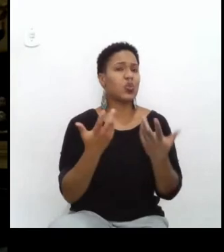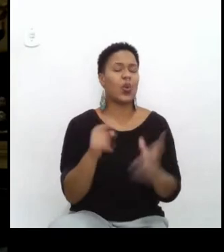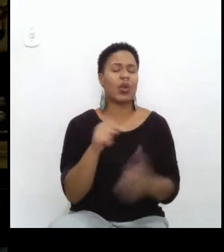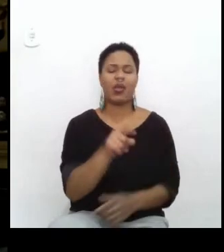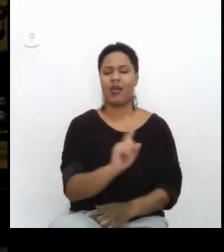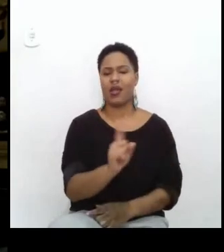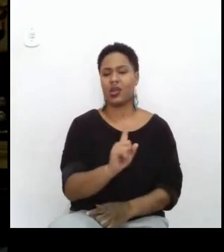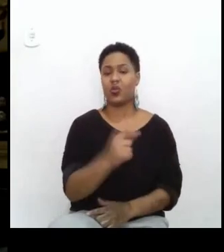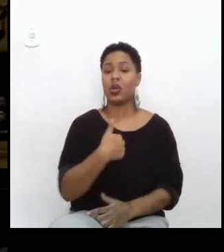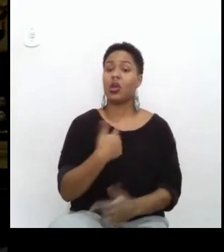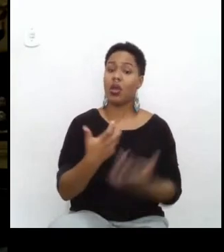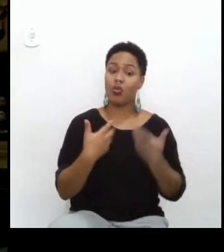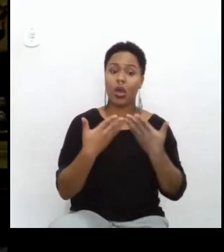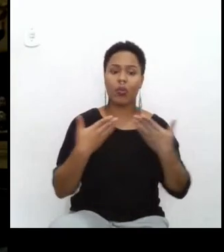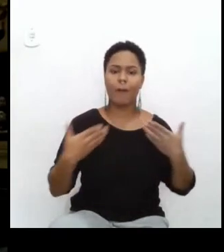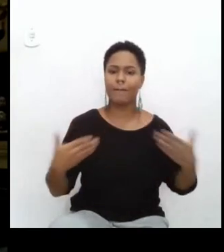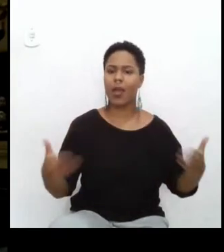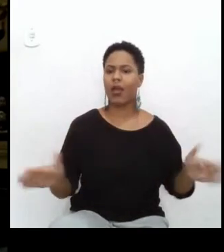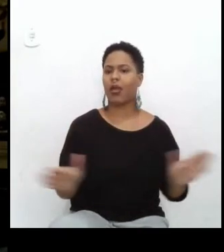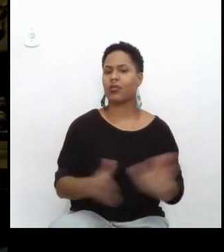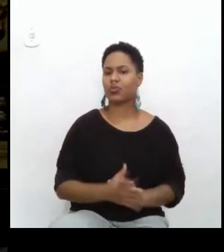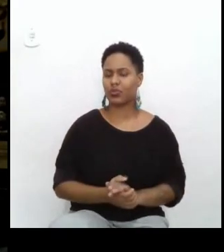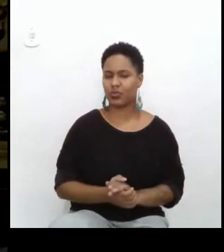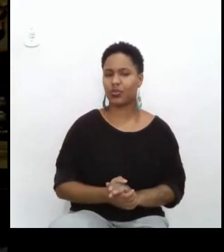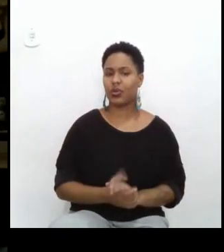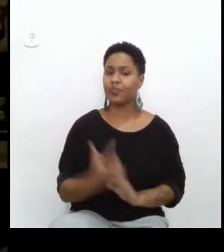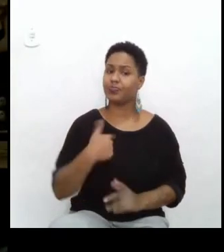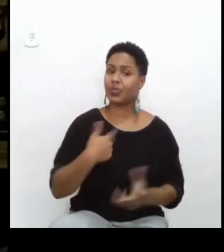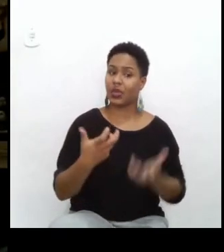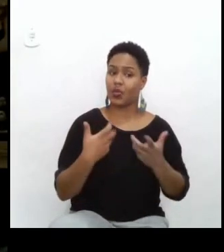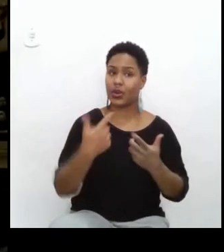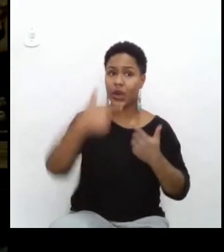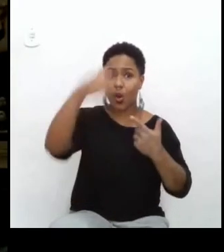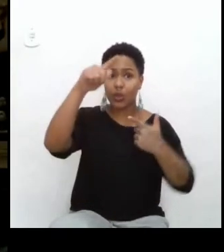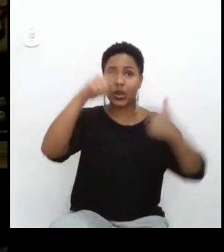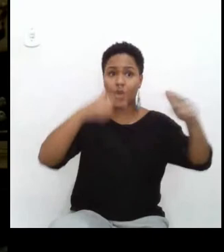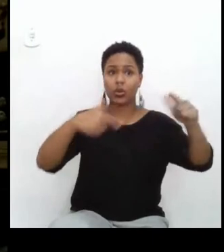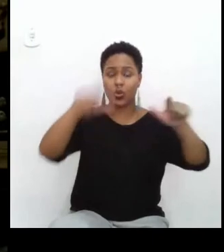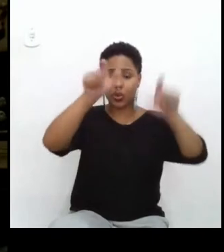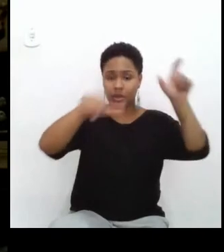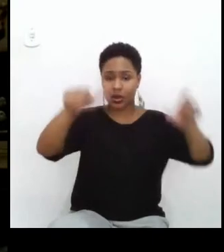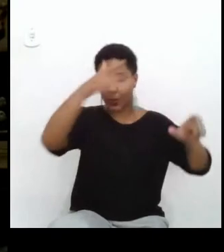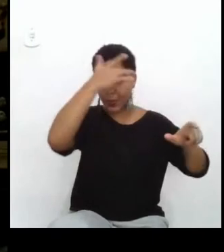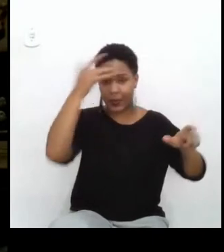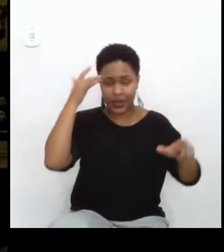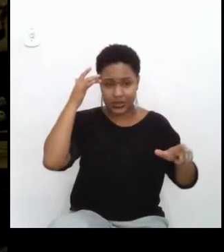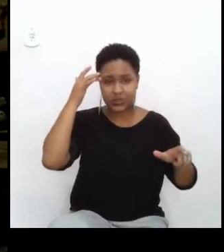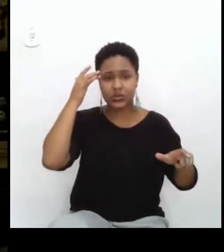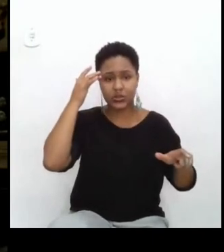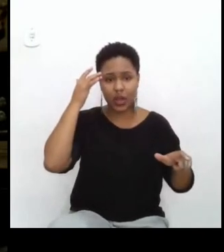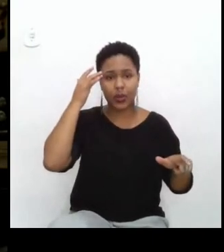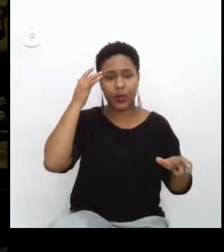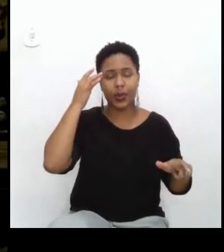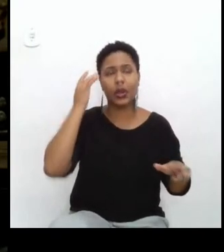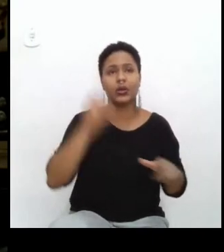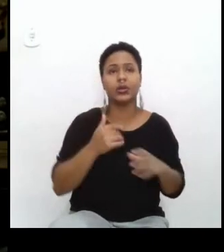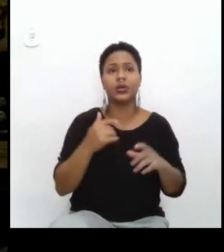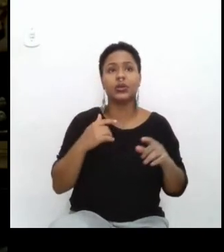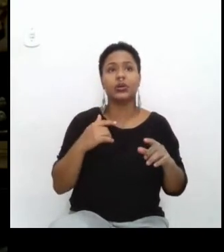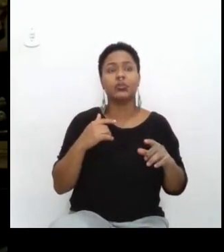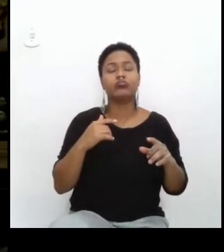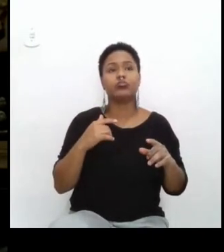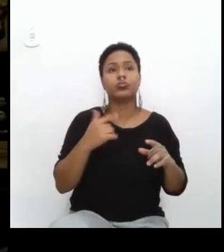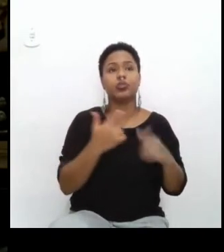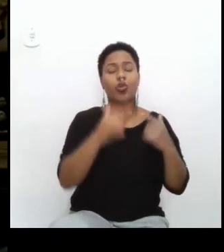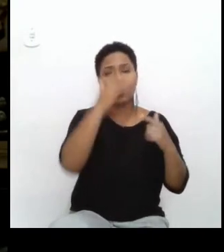casa olha aqui tá bico antigo the way and it